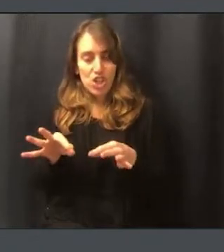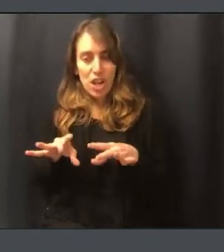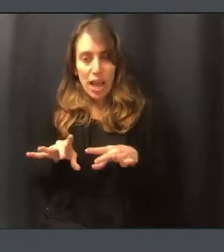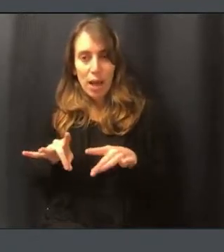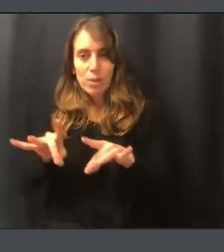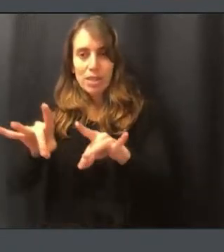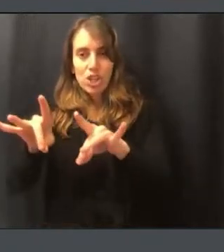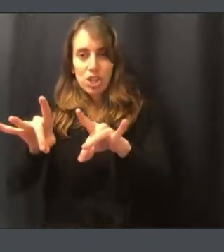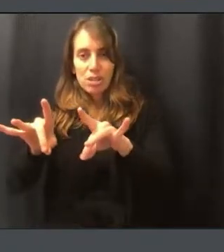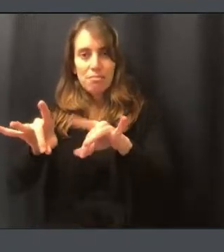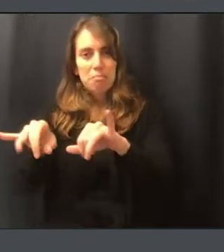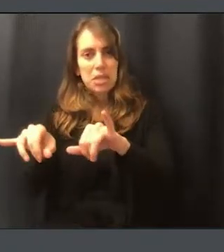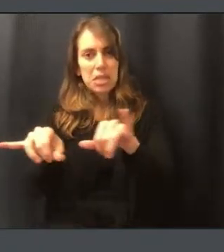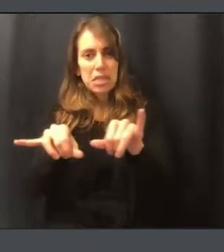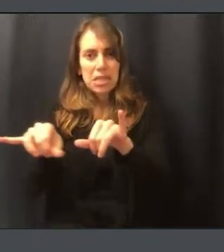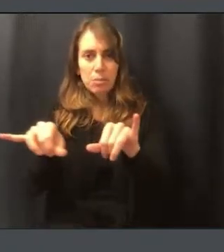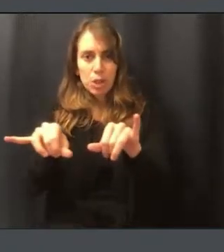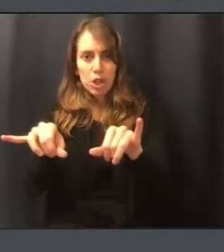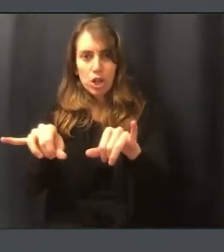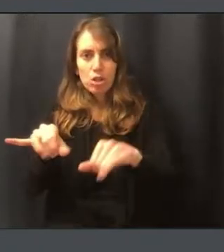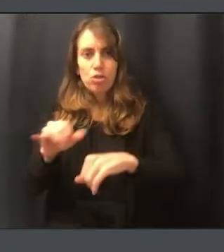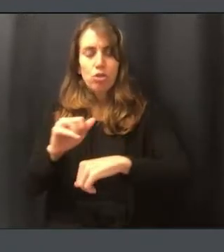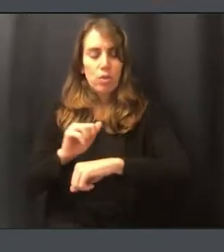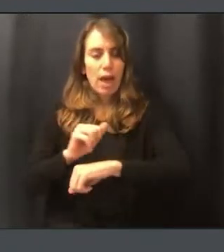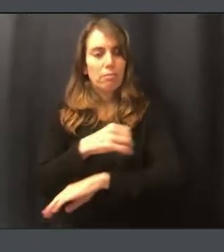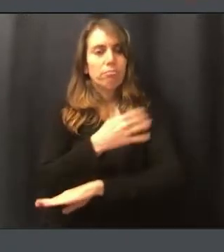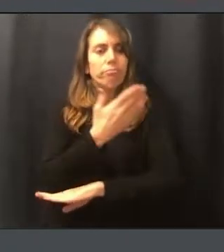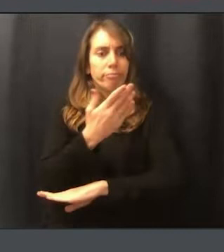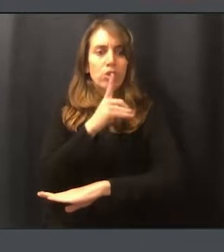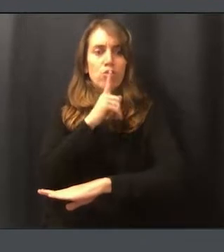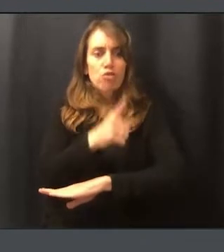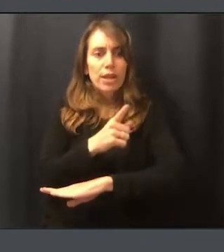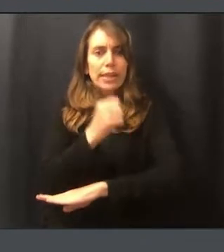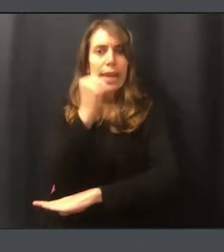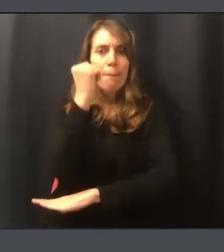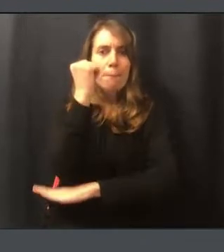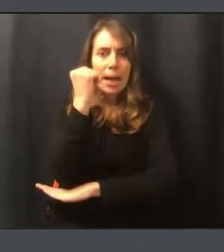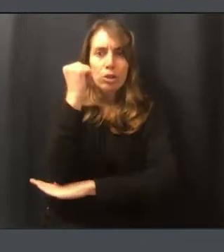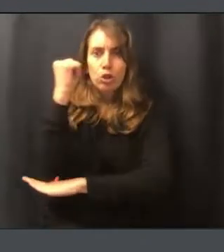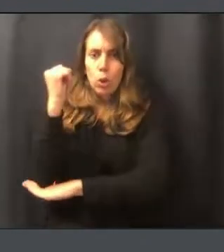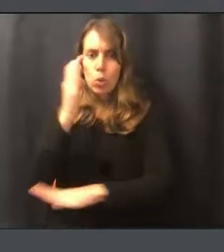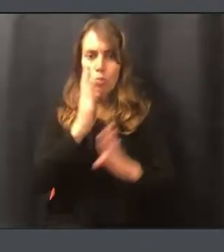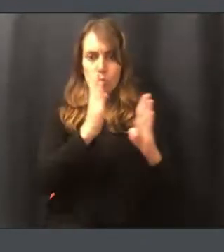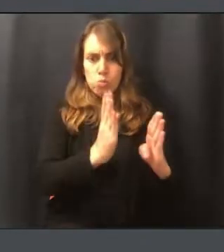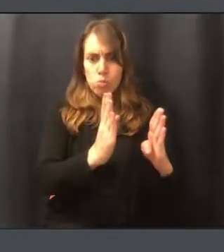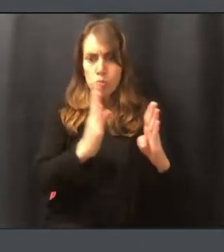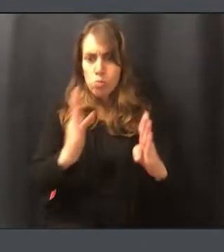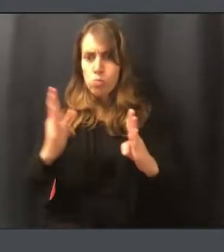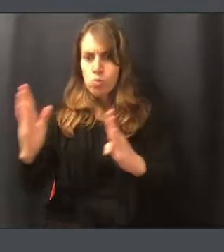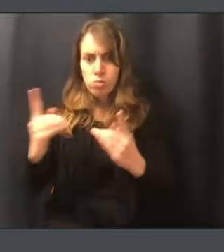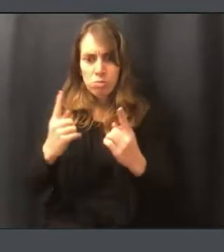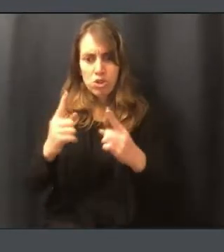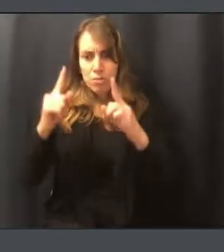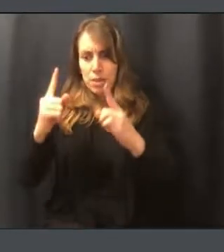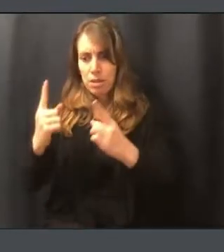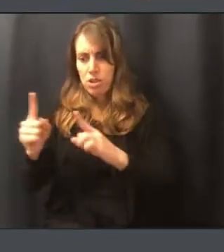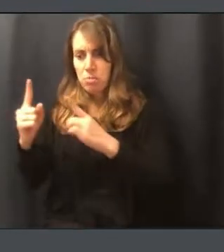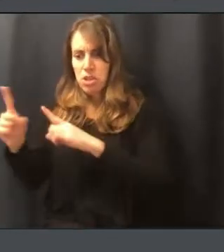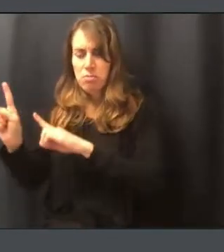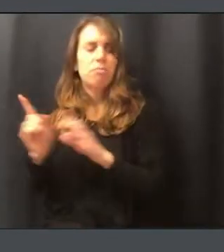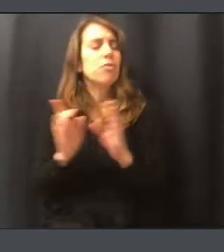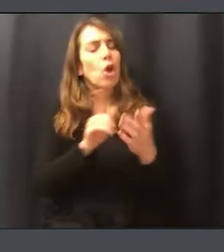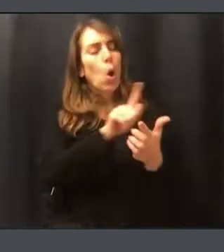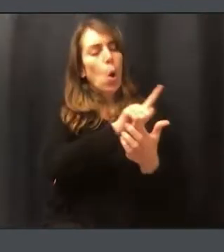these milestones that kids, like let's say in English, right? What morphemes are they acquiring when? The order is similar, or in Spanish